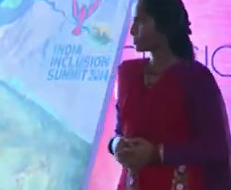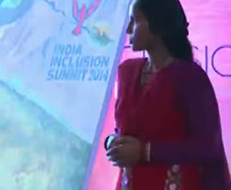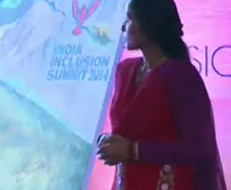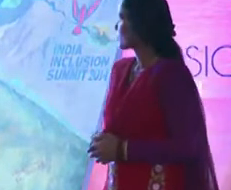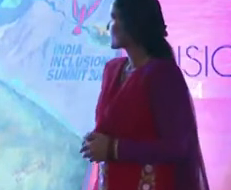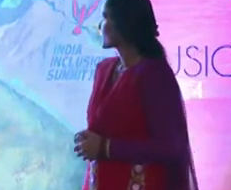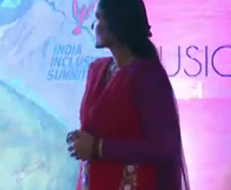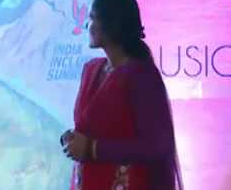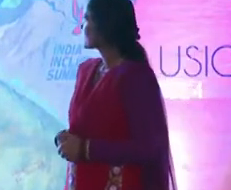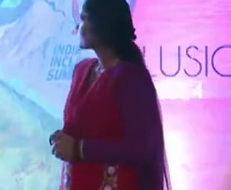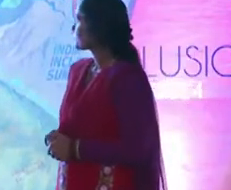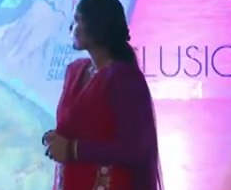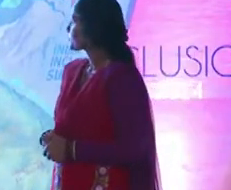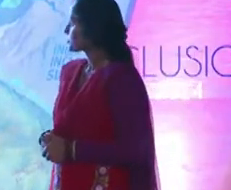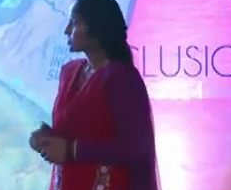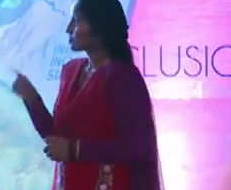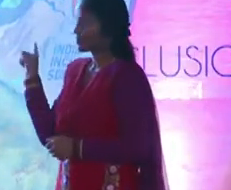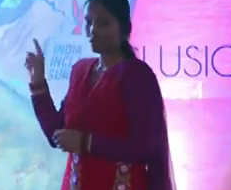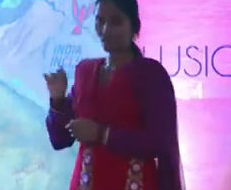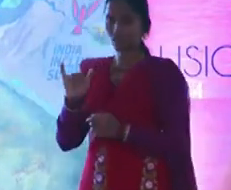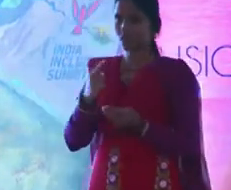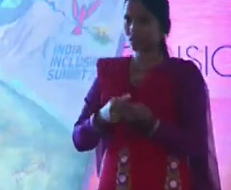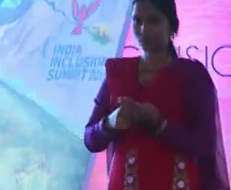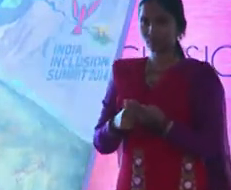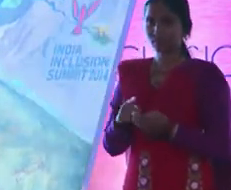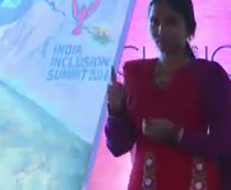We provide incentives to employers